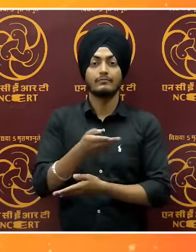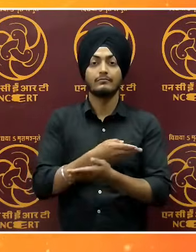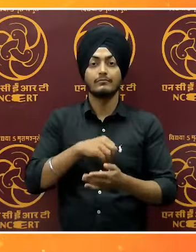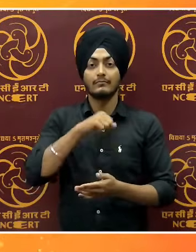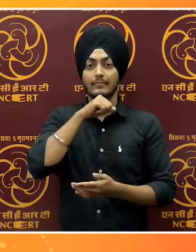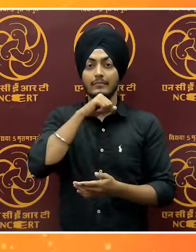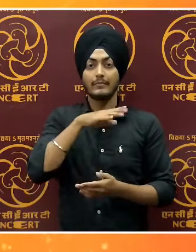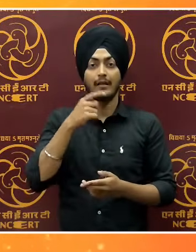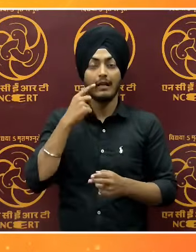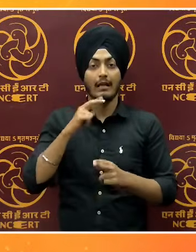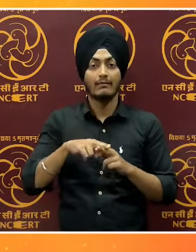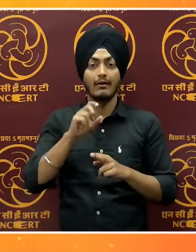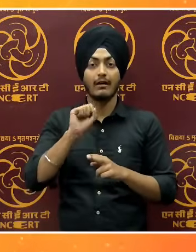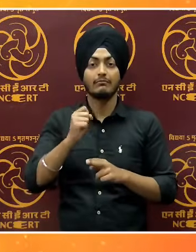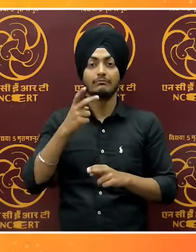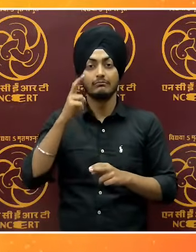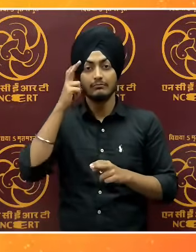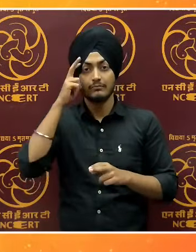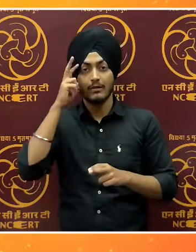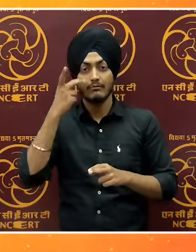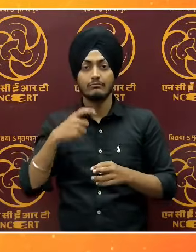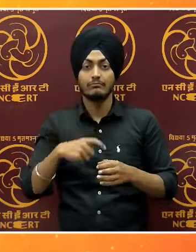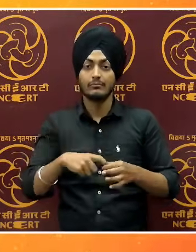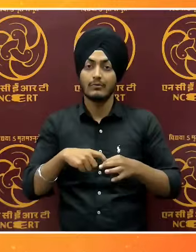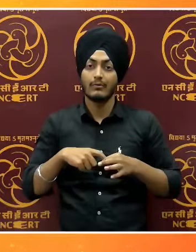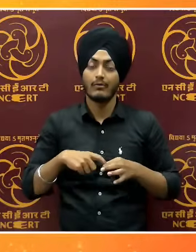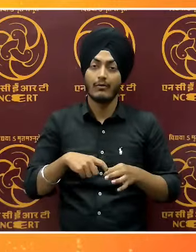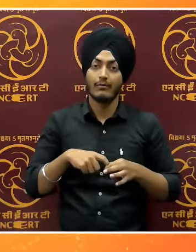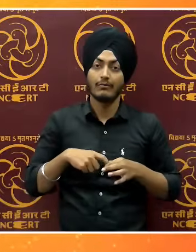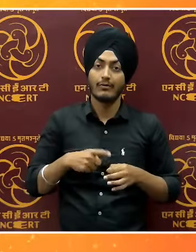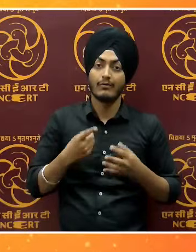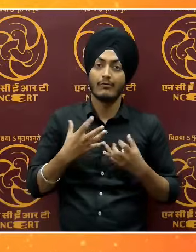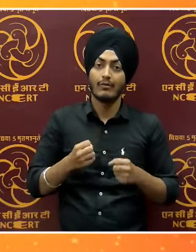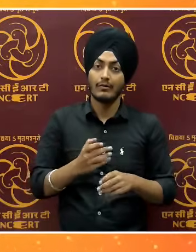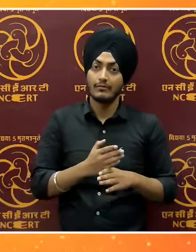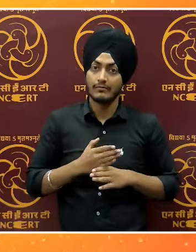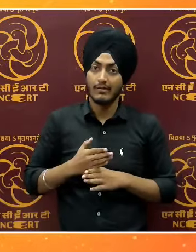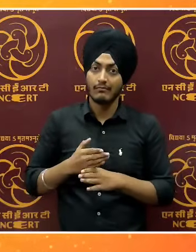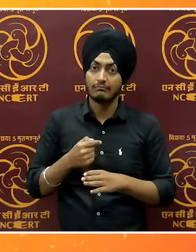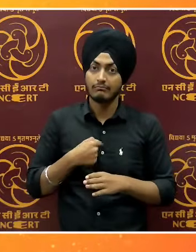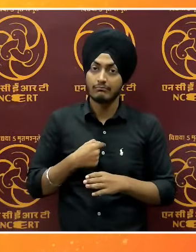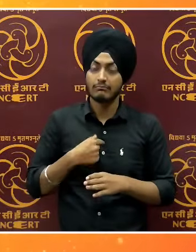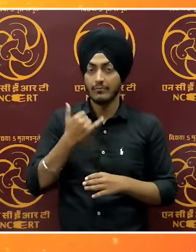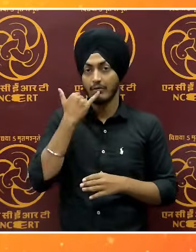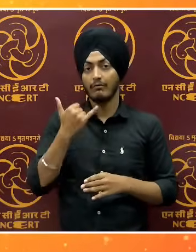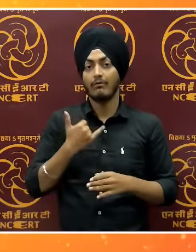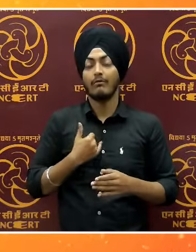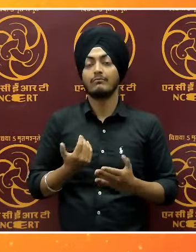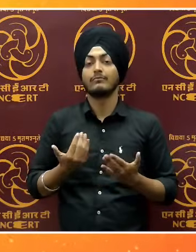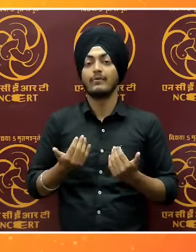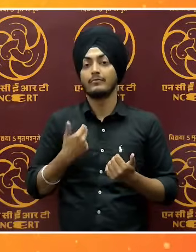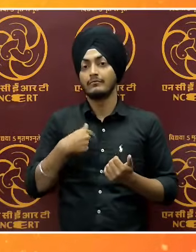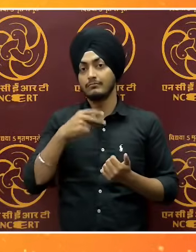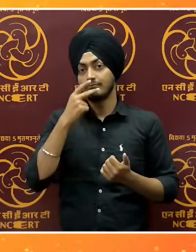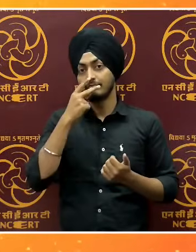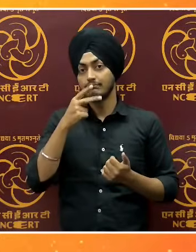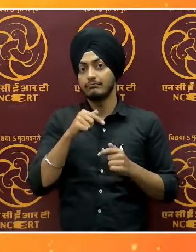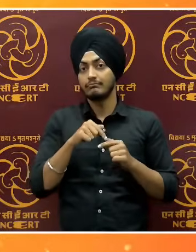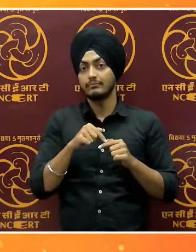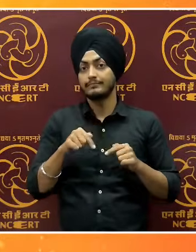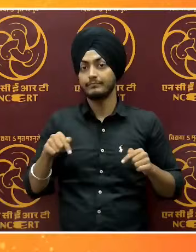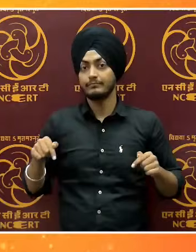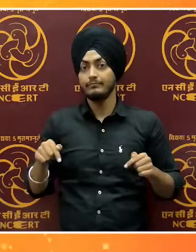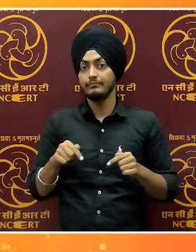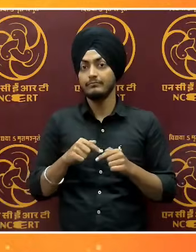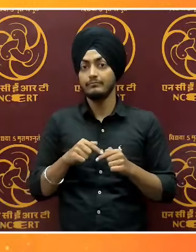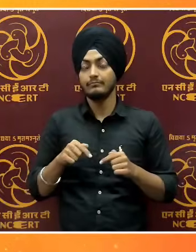viewers, in case if you have any queries or doubt you want to share with us, you can directly contact us via phone or our email ID. Our phone number